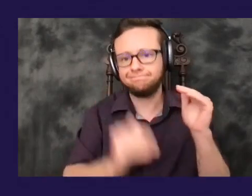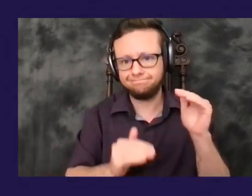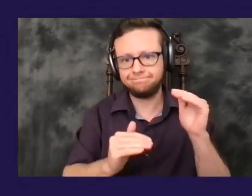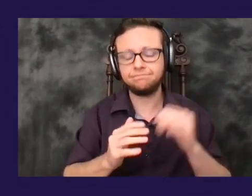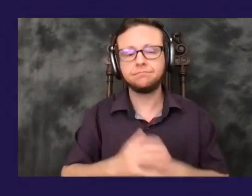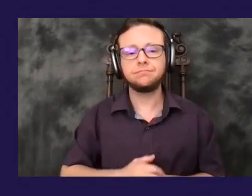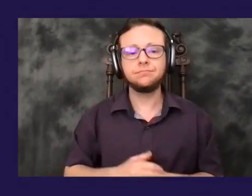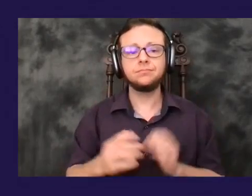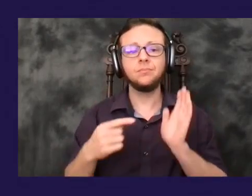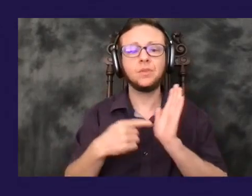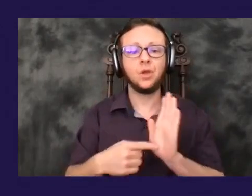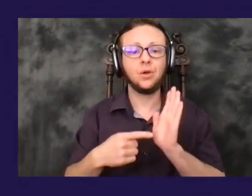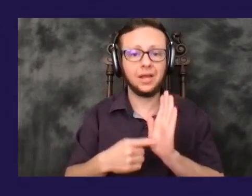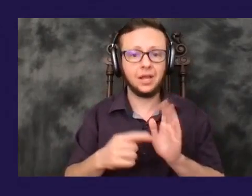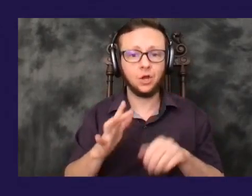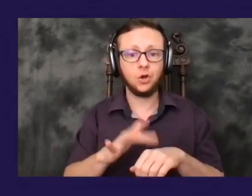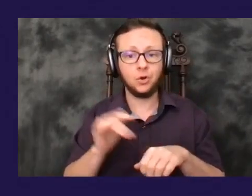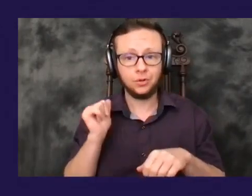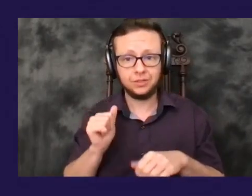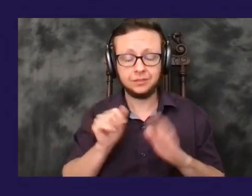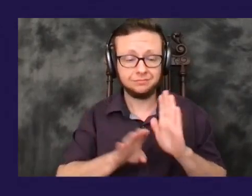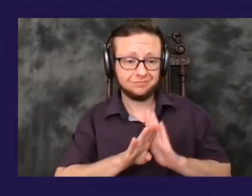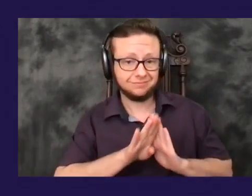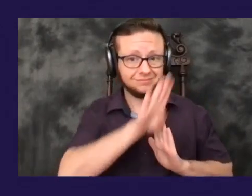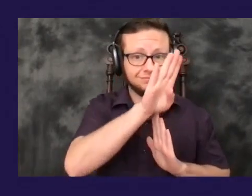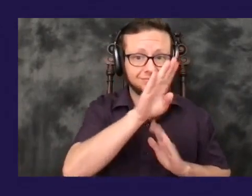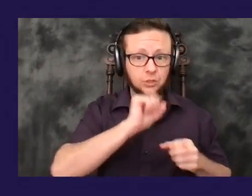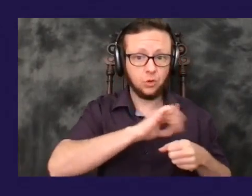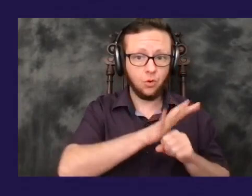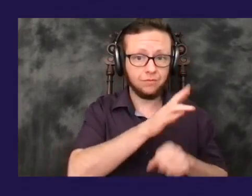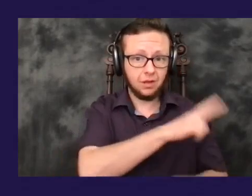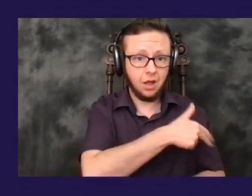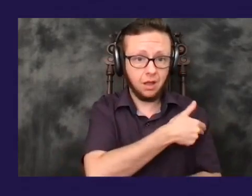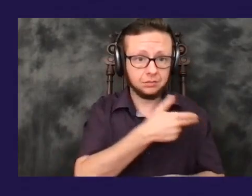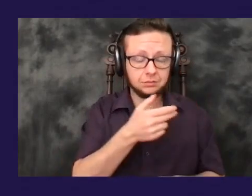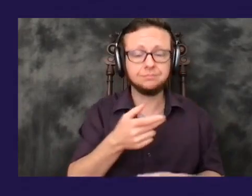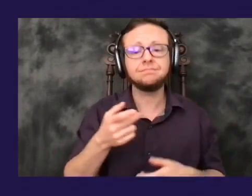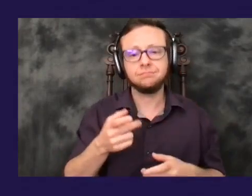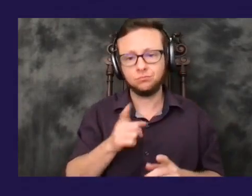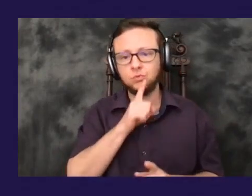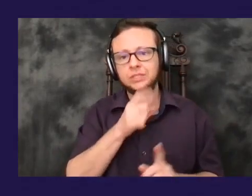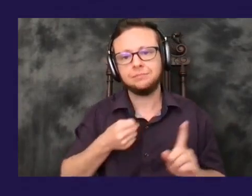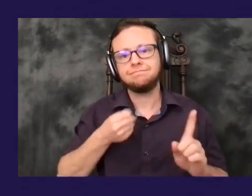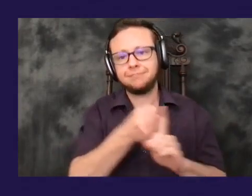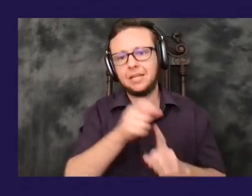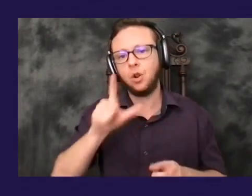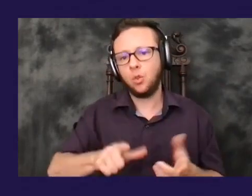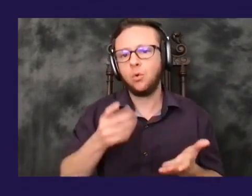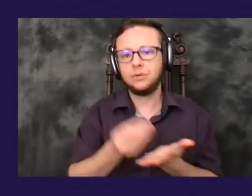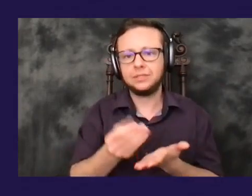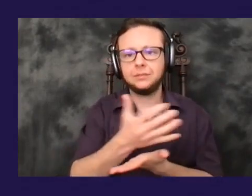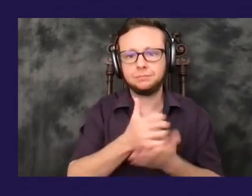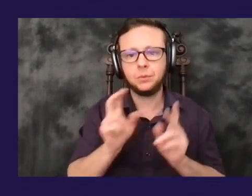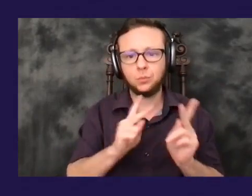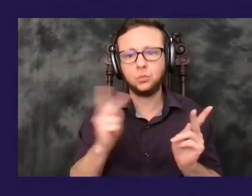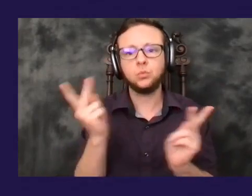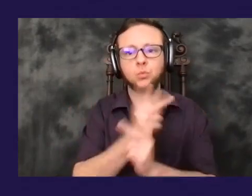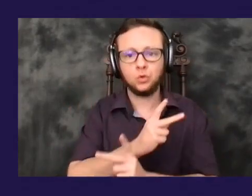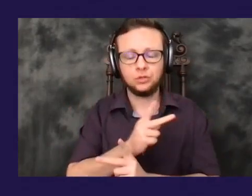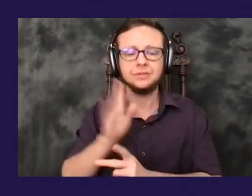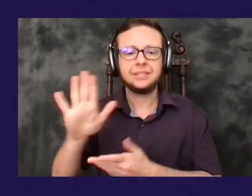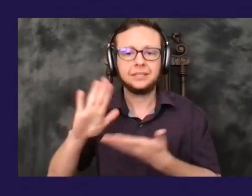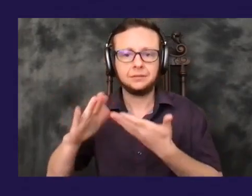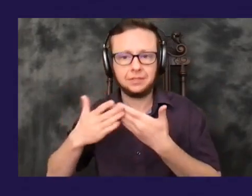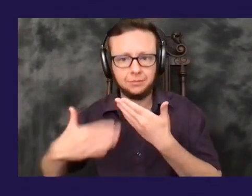the earliest peak of COVID-19 hospitalizations largely impacted low-income New Yorkers' neighborhoods.